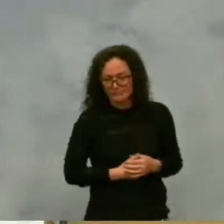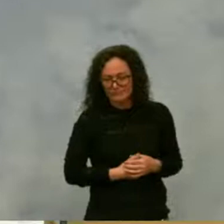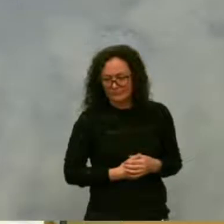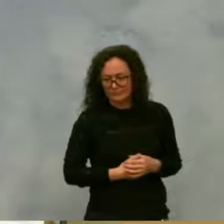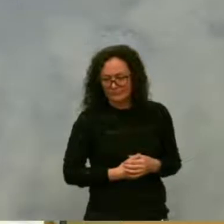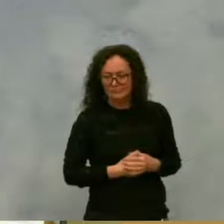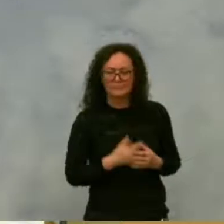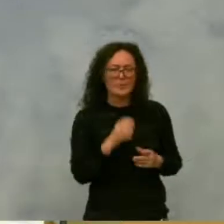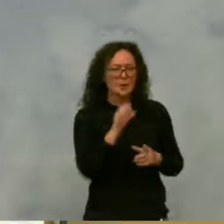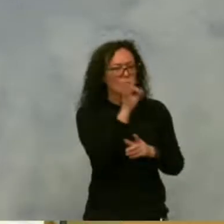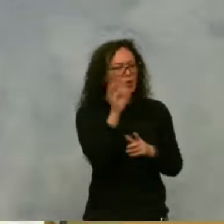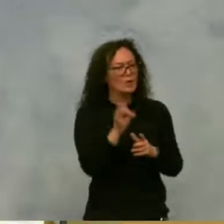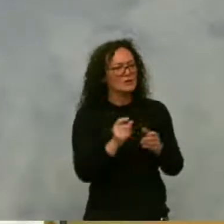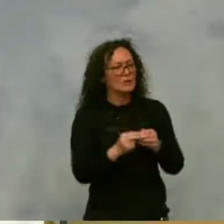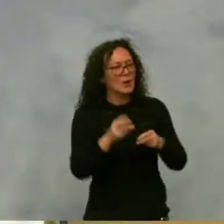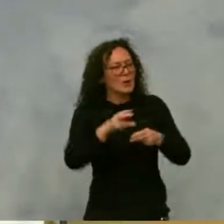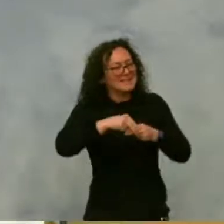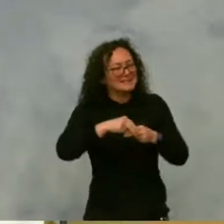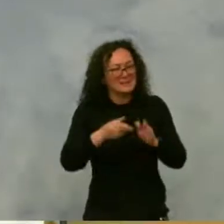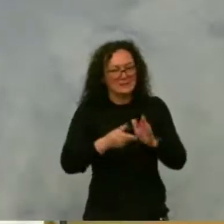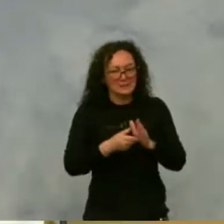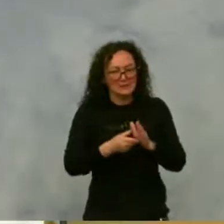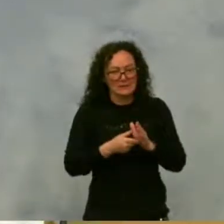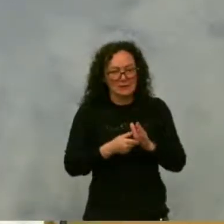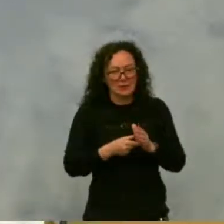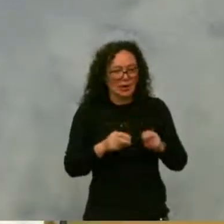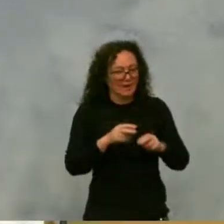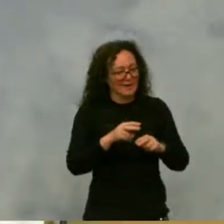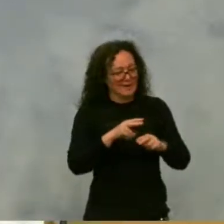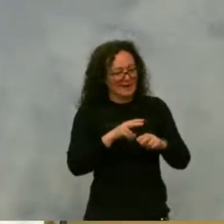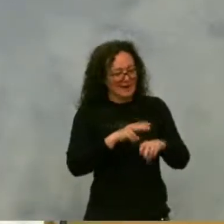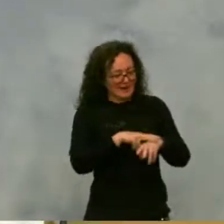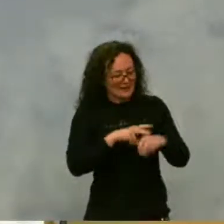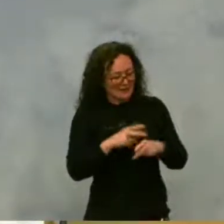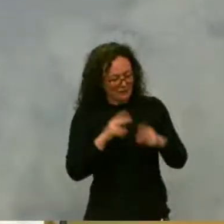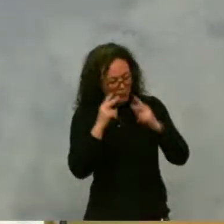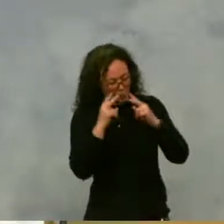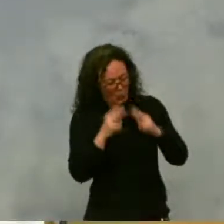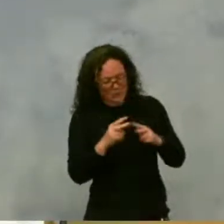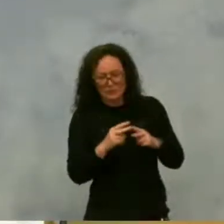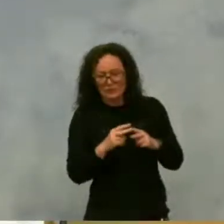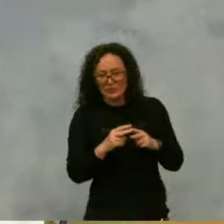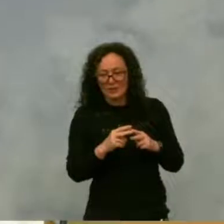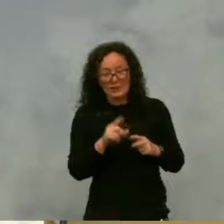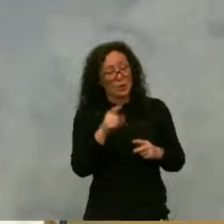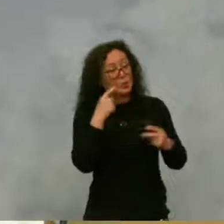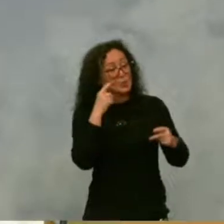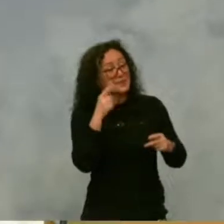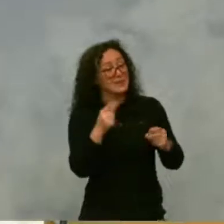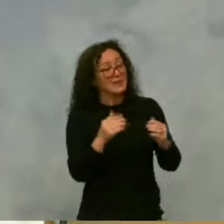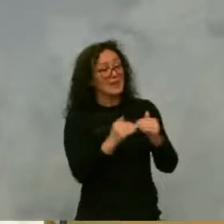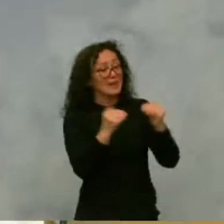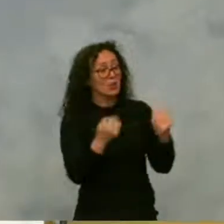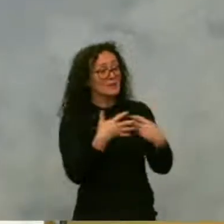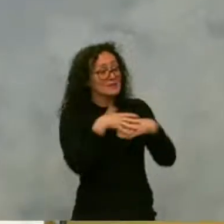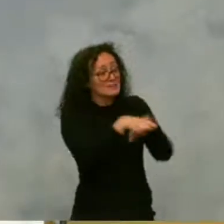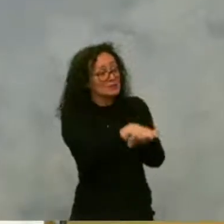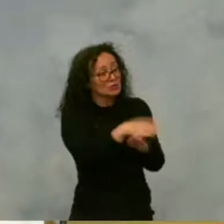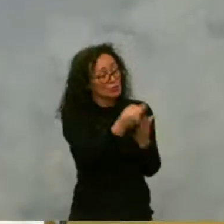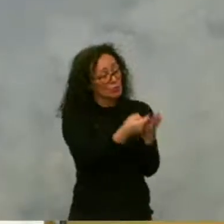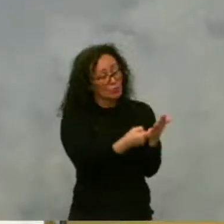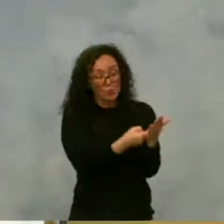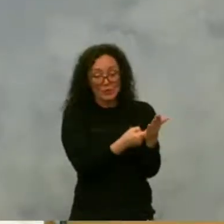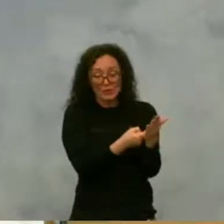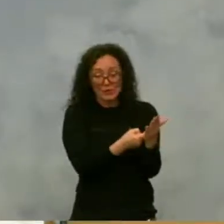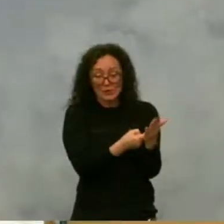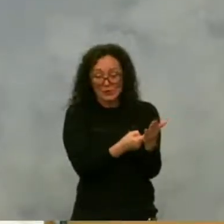question about the appendix, which is the staffing watch question, again, you probably see that in the qualities mainstreaming report. And I'm just wondering if I've